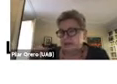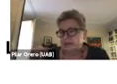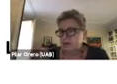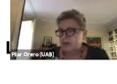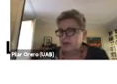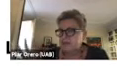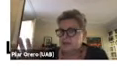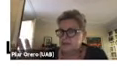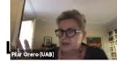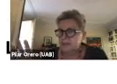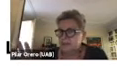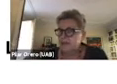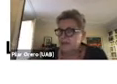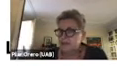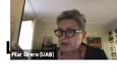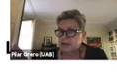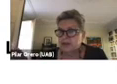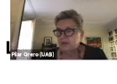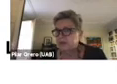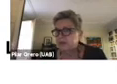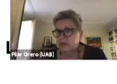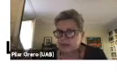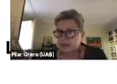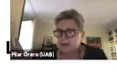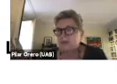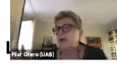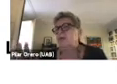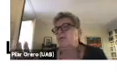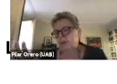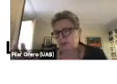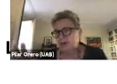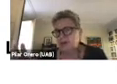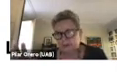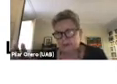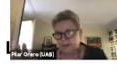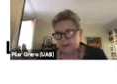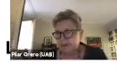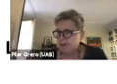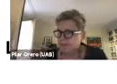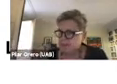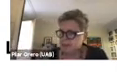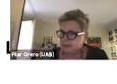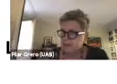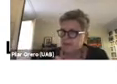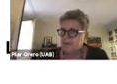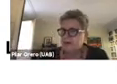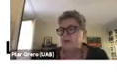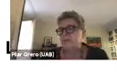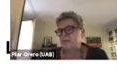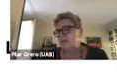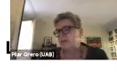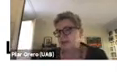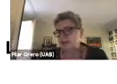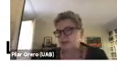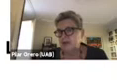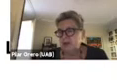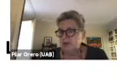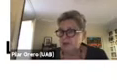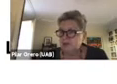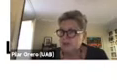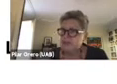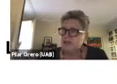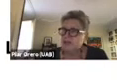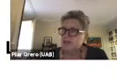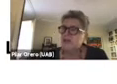that all the nastiness happens in Africa or in China. No, a lot of nastiness happens in Europe itself.